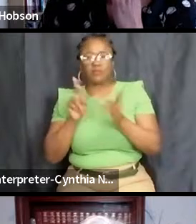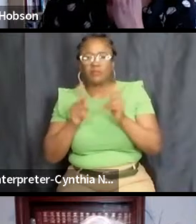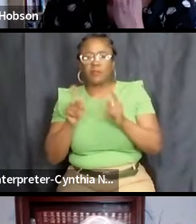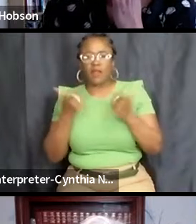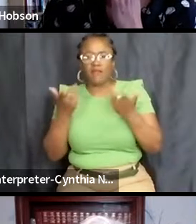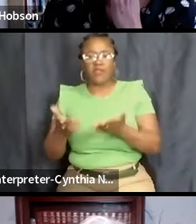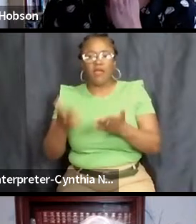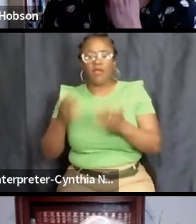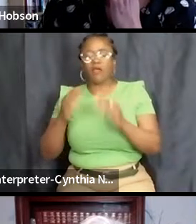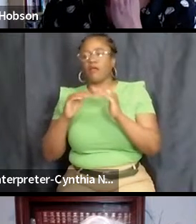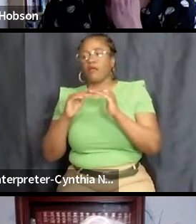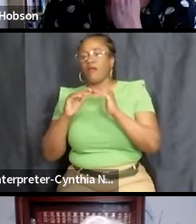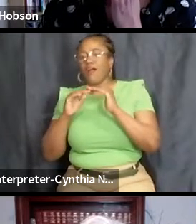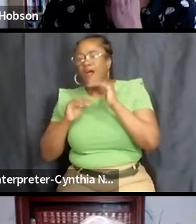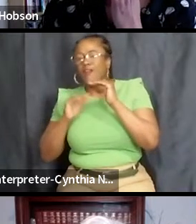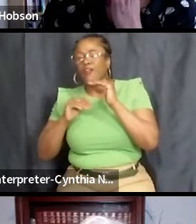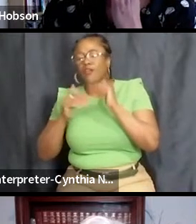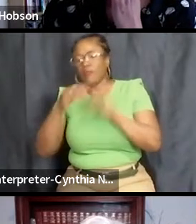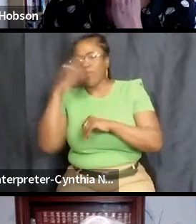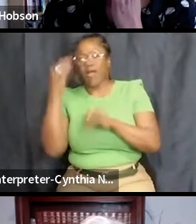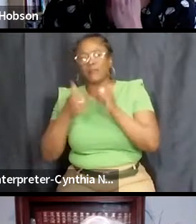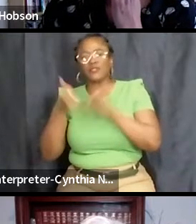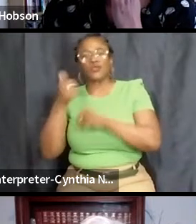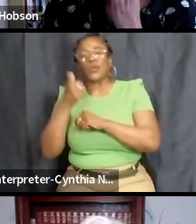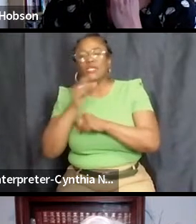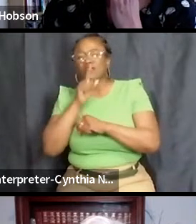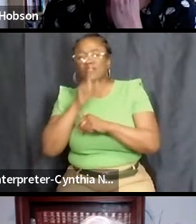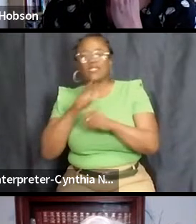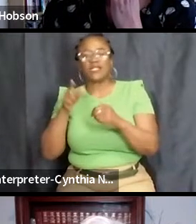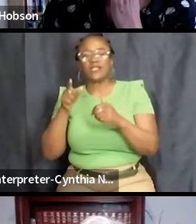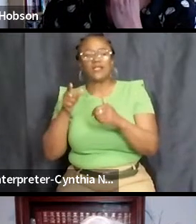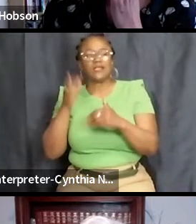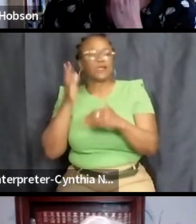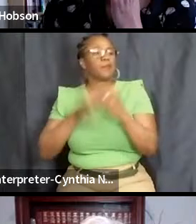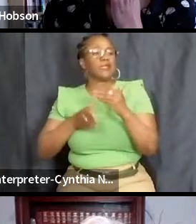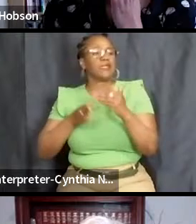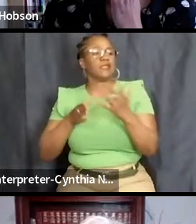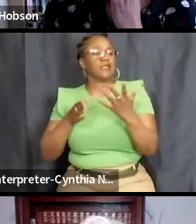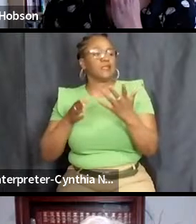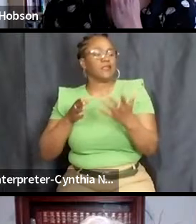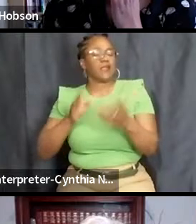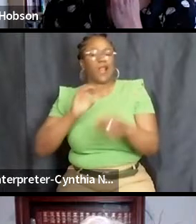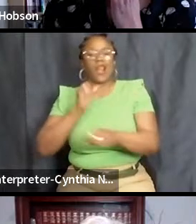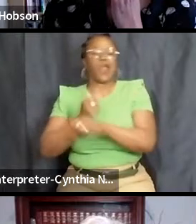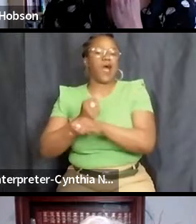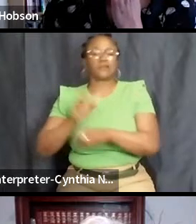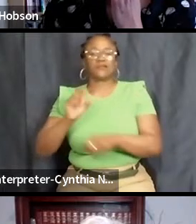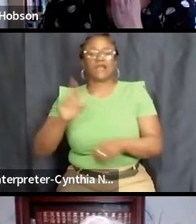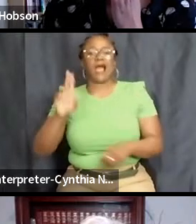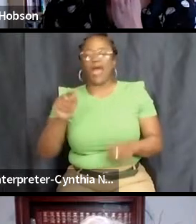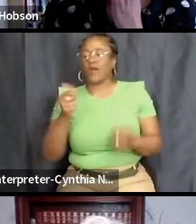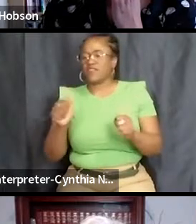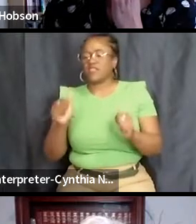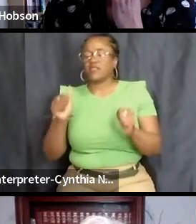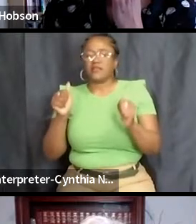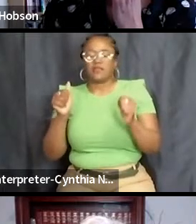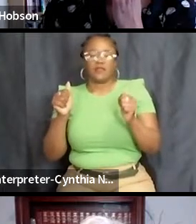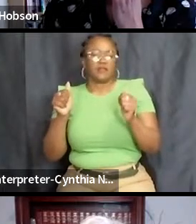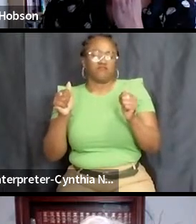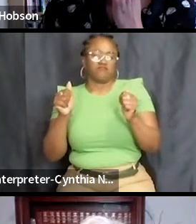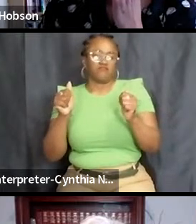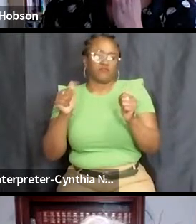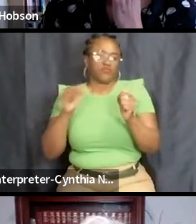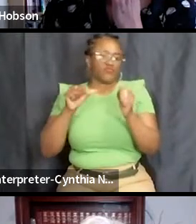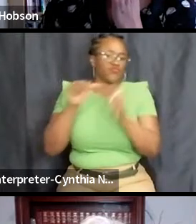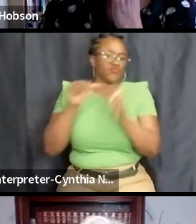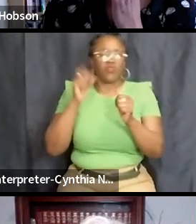just under a Black majority, who were completely locked out of any kind of social,